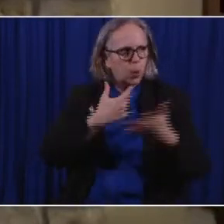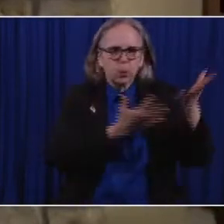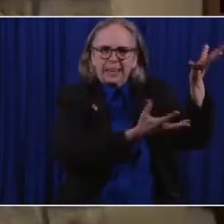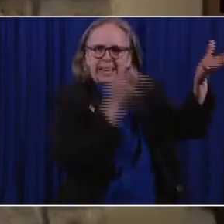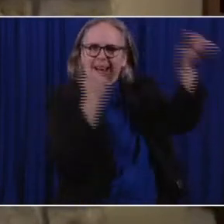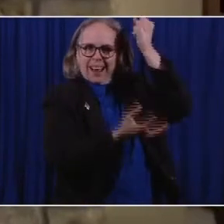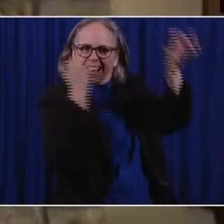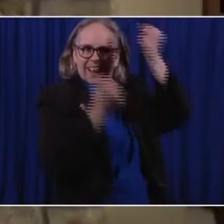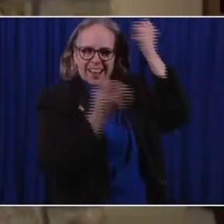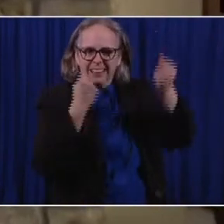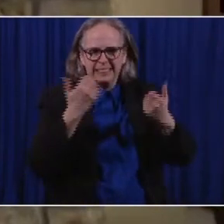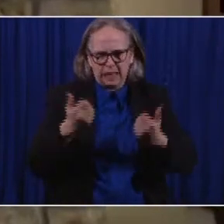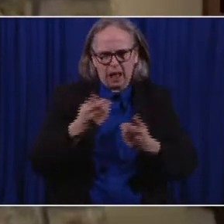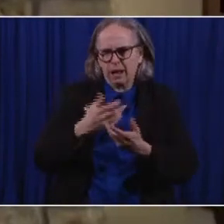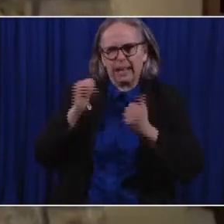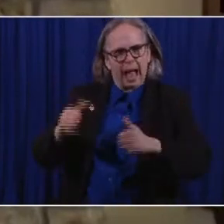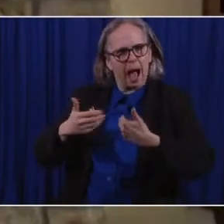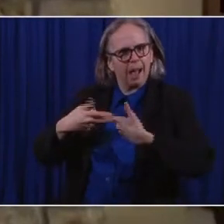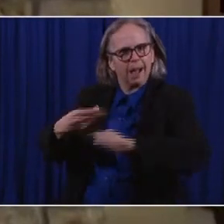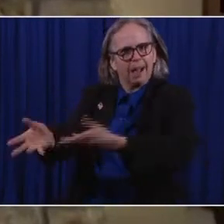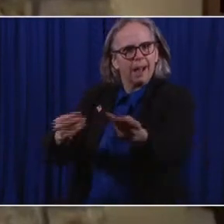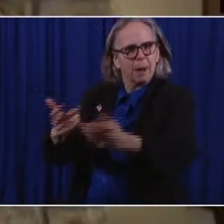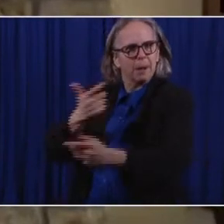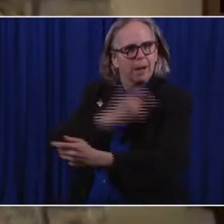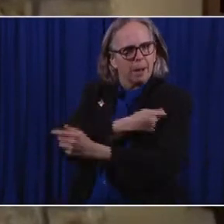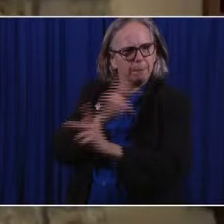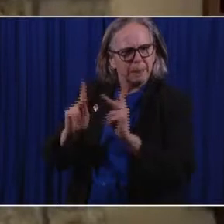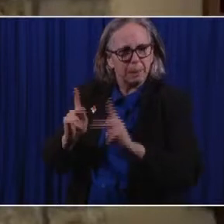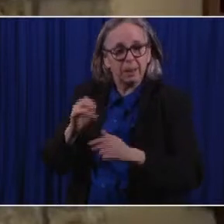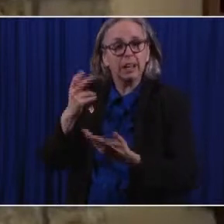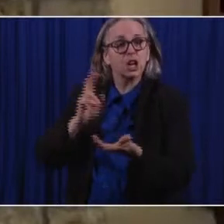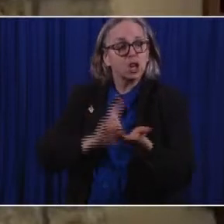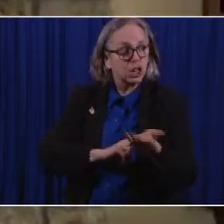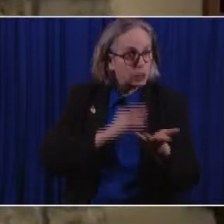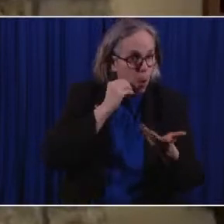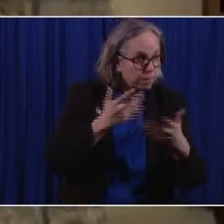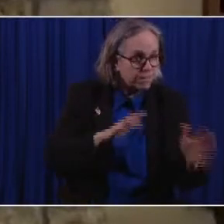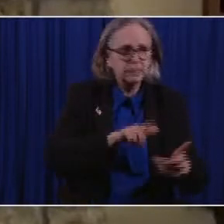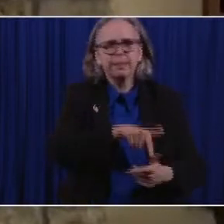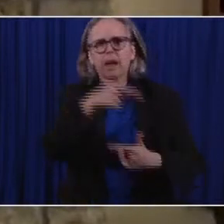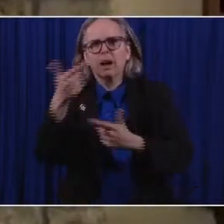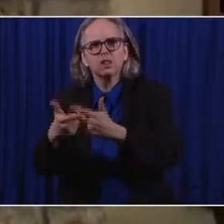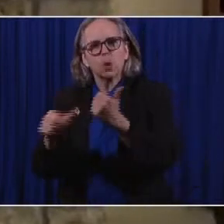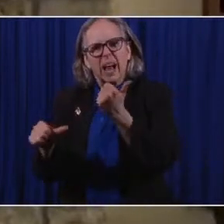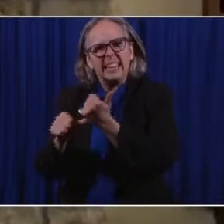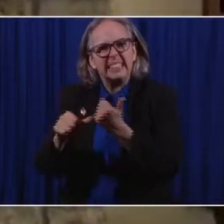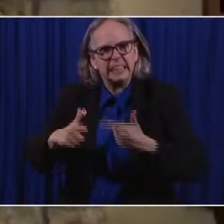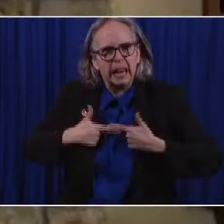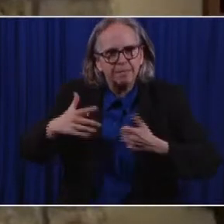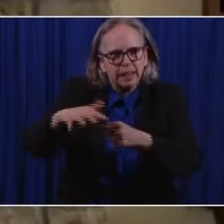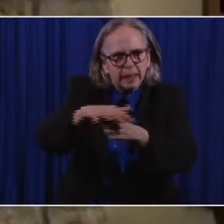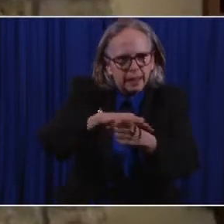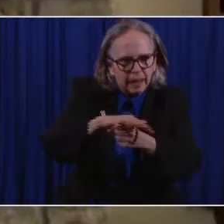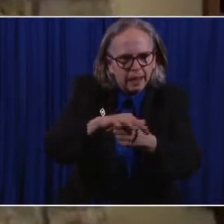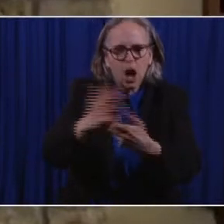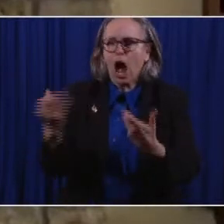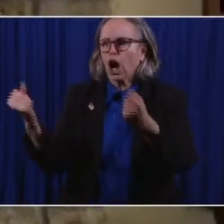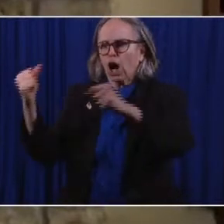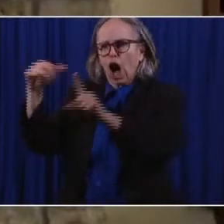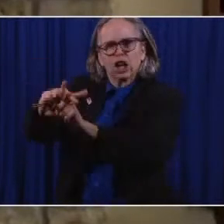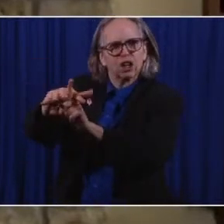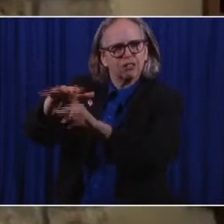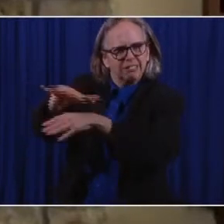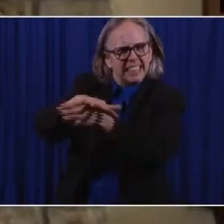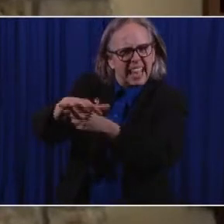because they'll go from the nursing homes to assisted living, and then there's other congregate care settings they're going to. So